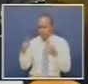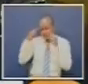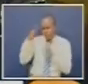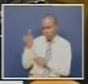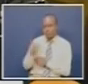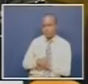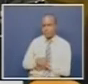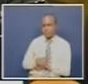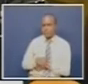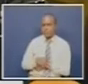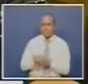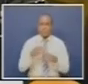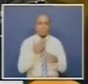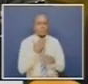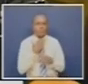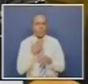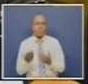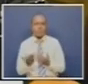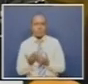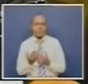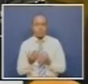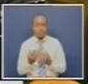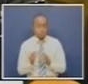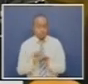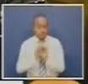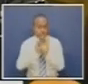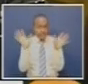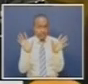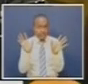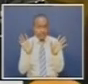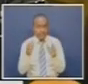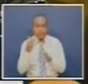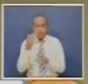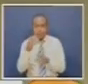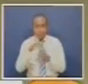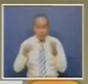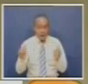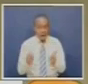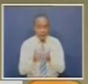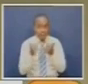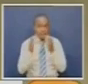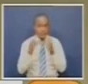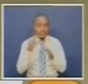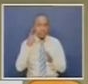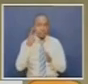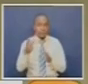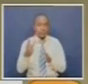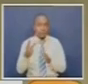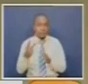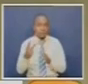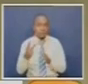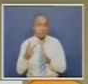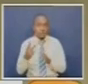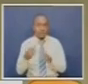What I want to set record straight here, because what happens is if you look at what I'm looking at, is talking about